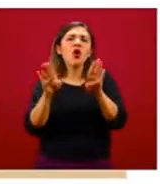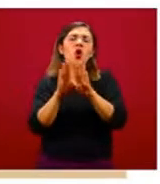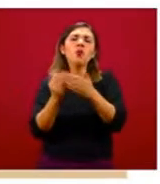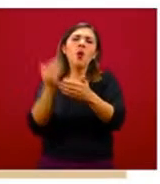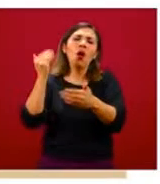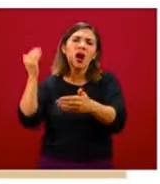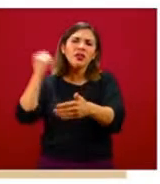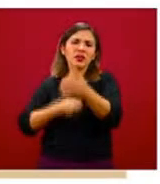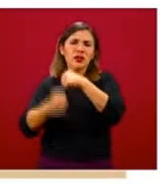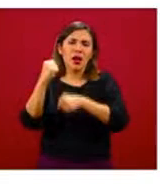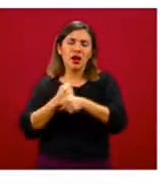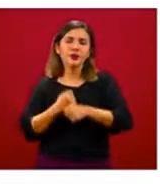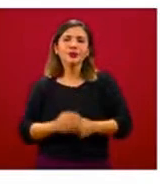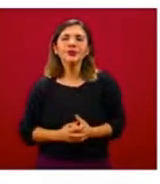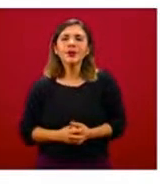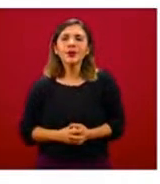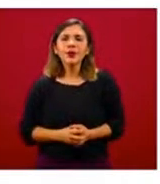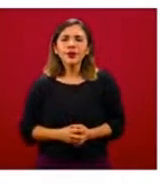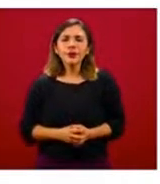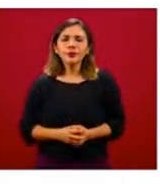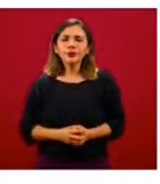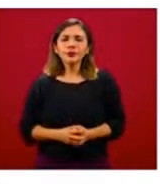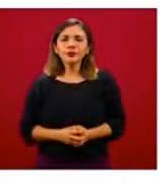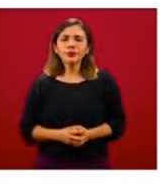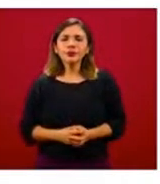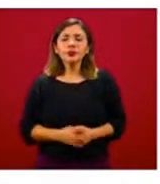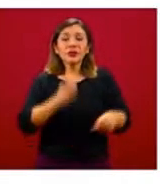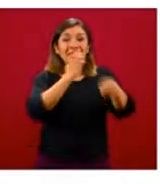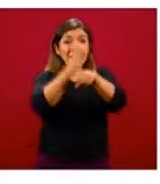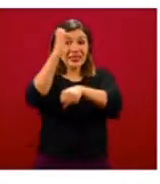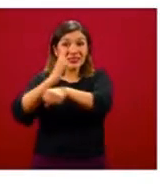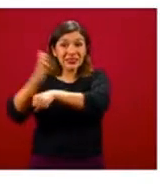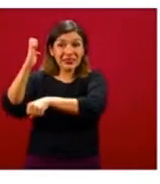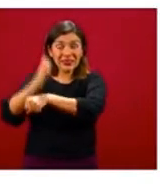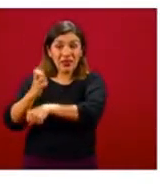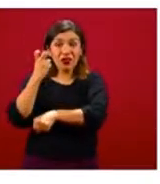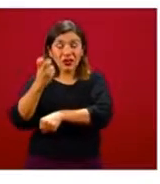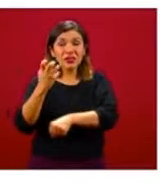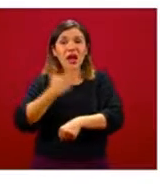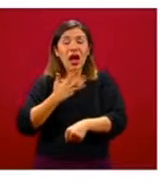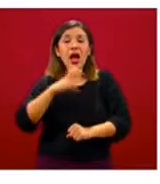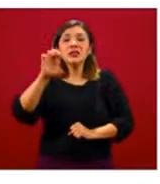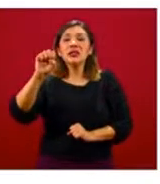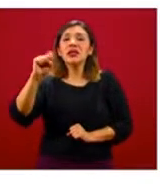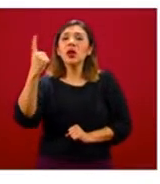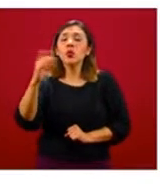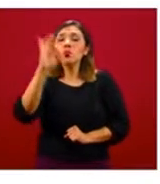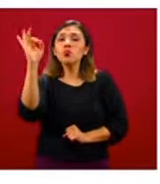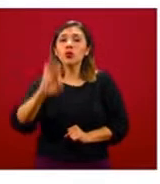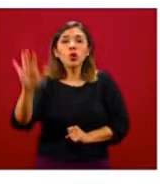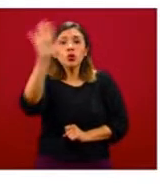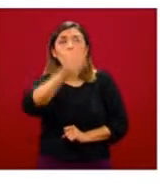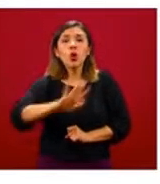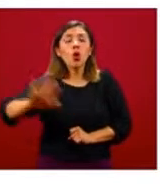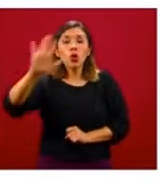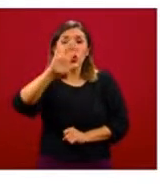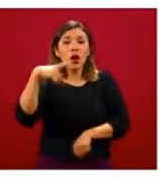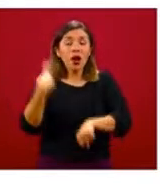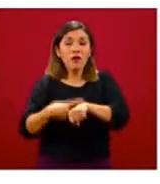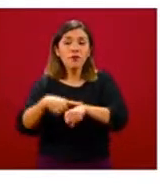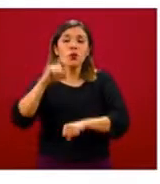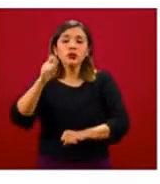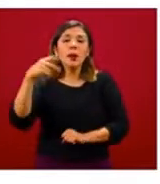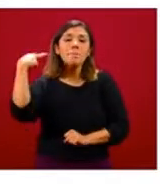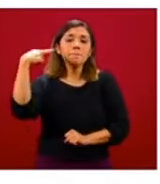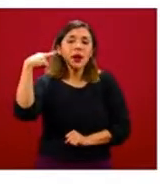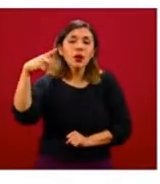previos. La it's siguiente. been pretty similar to what has Y happened in los the estados previous ahorita que years. explican el 61% de todos los casos The que tenemos states ahora here son that would explain